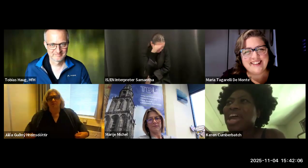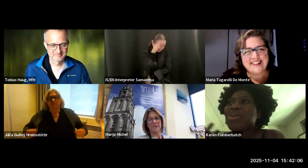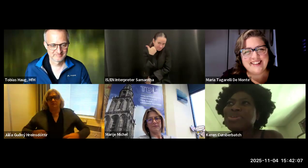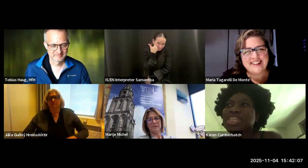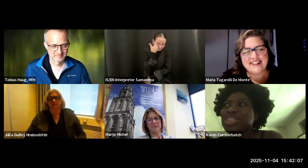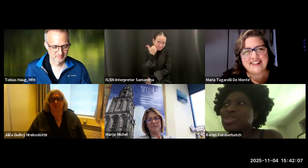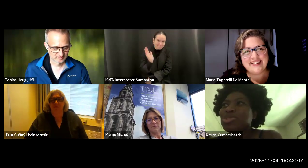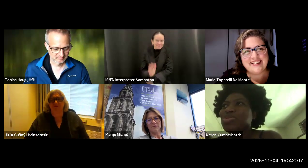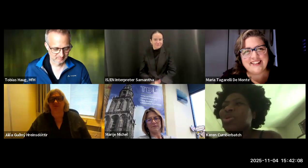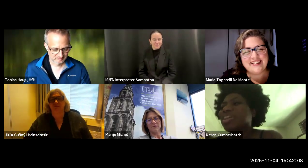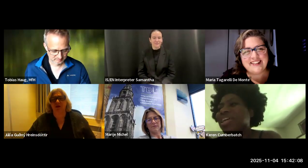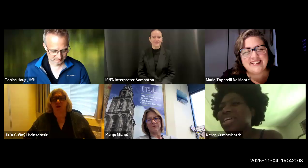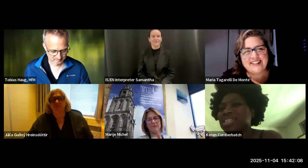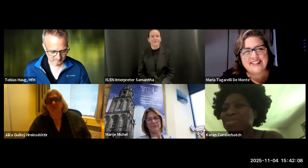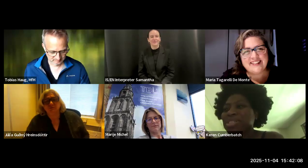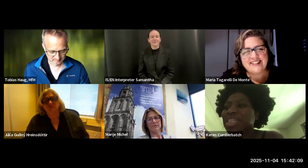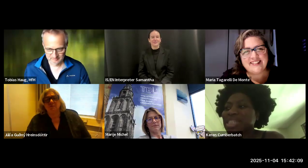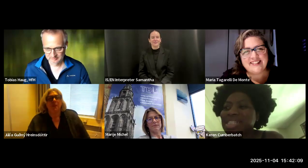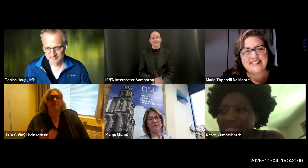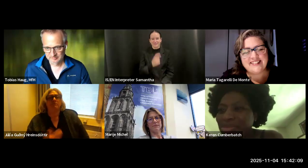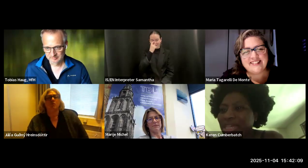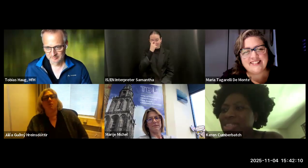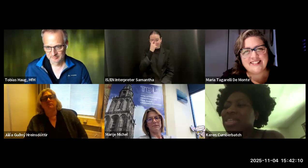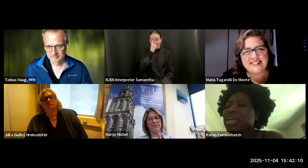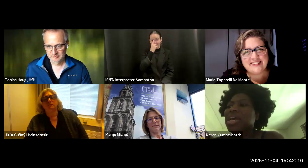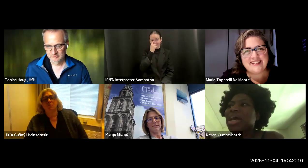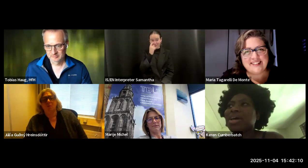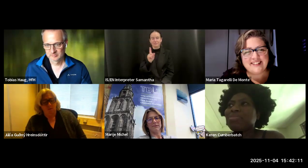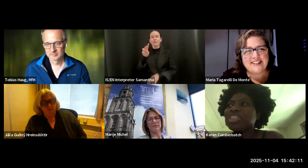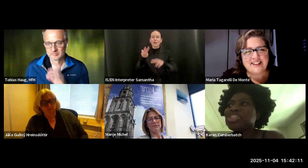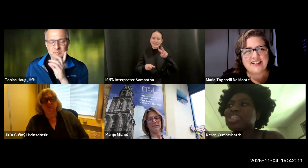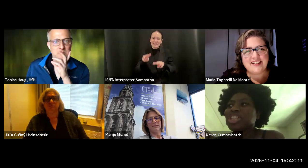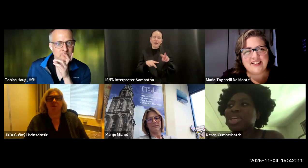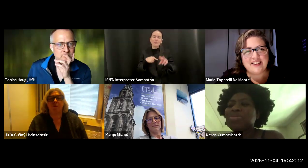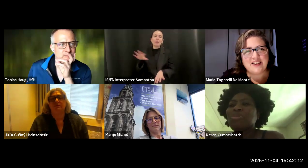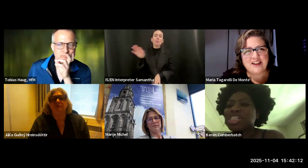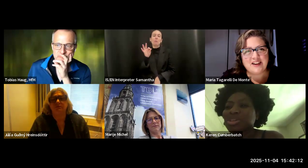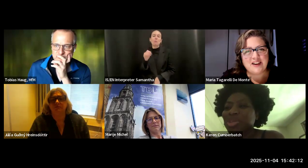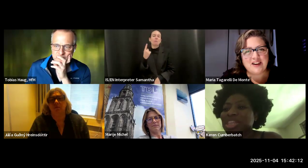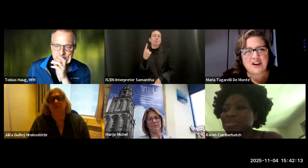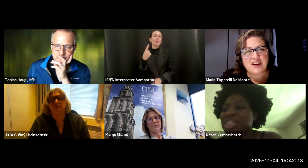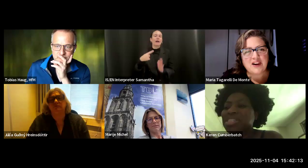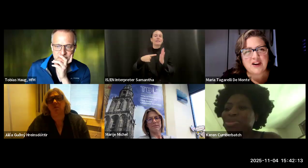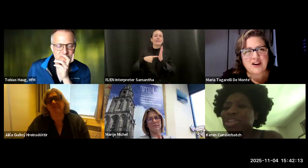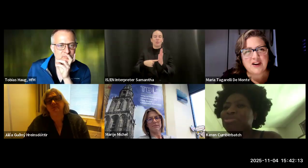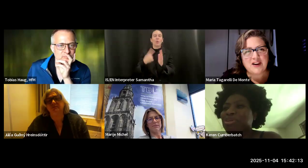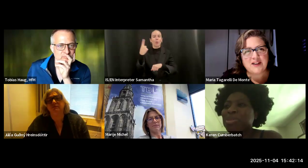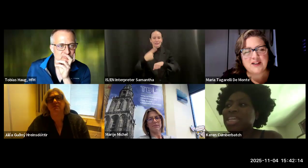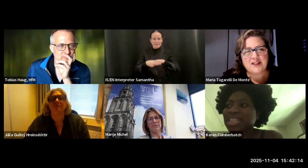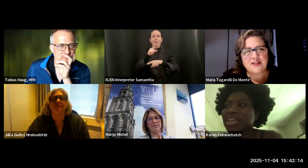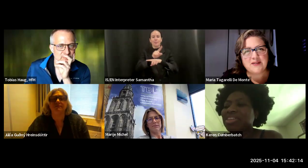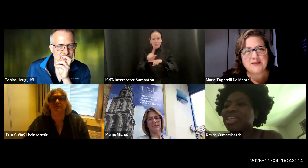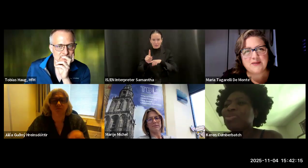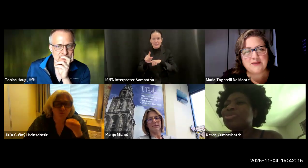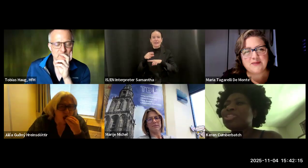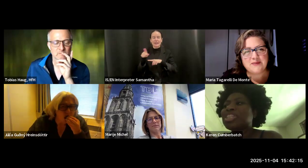But I only use one of the examples in assessment. But once a week they meet separately from